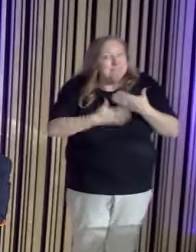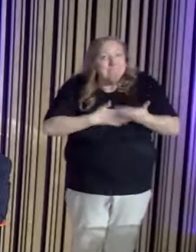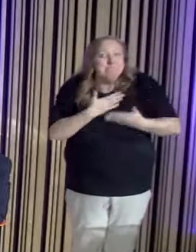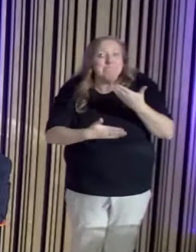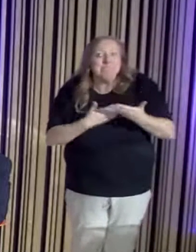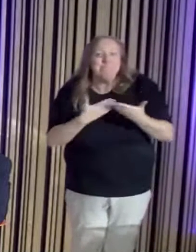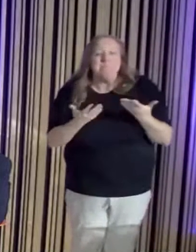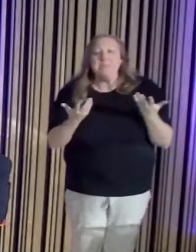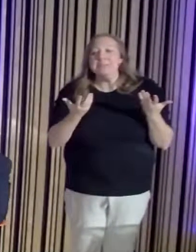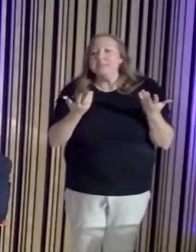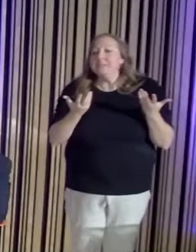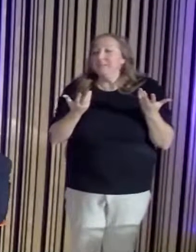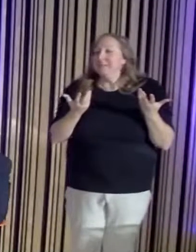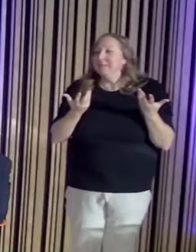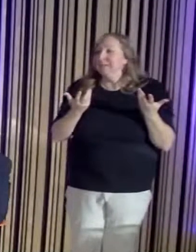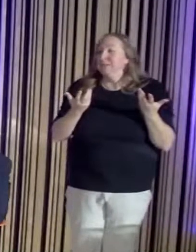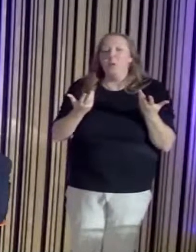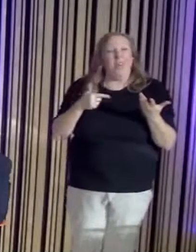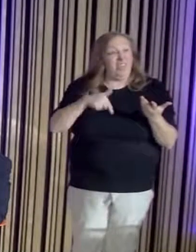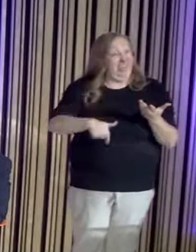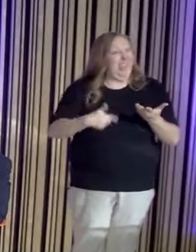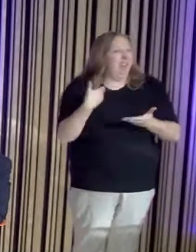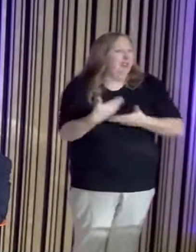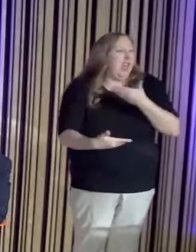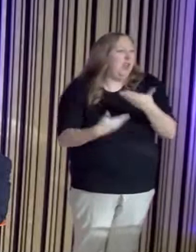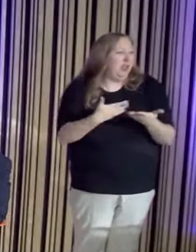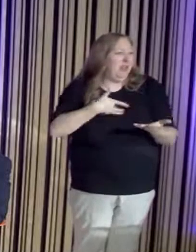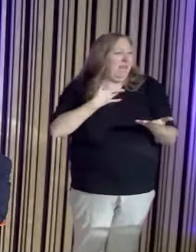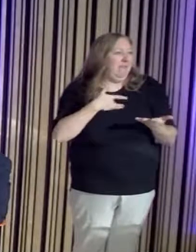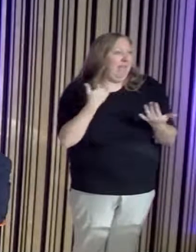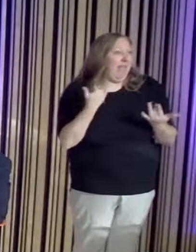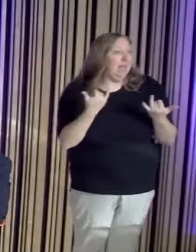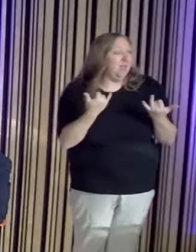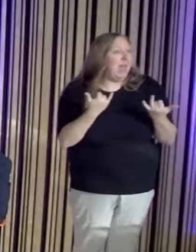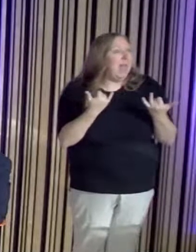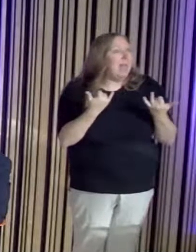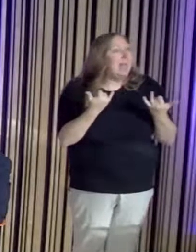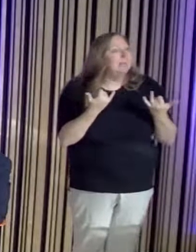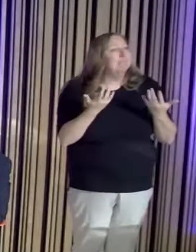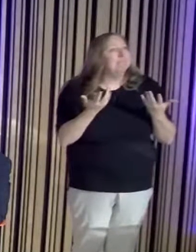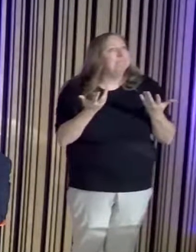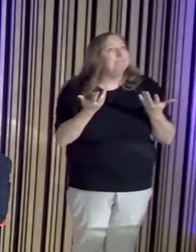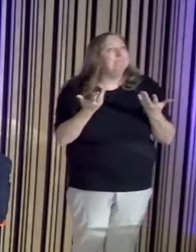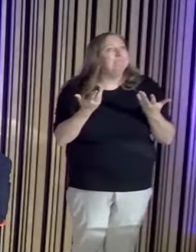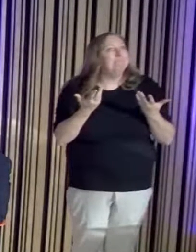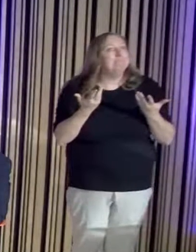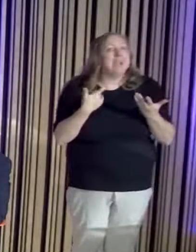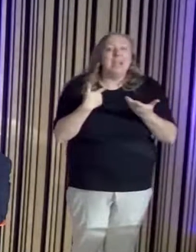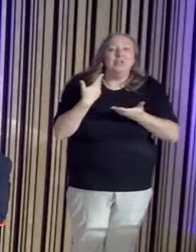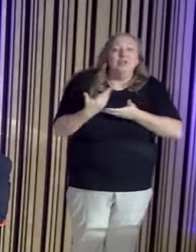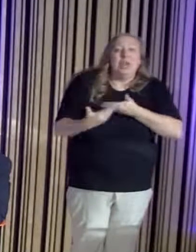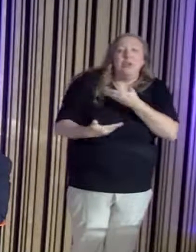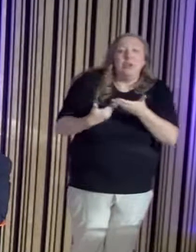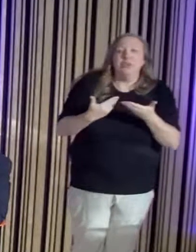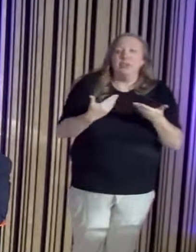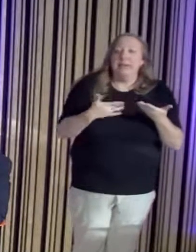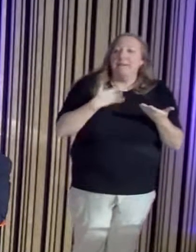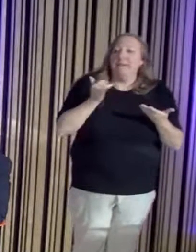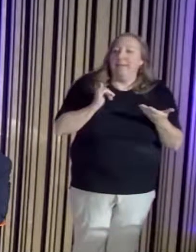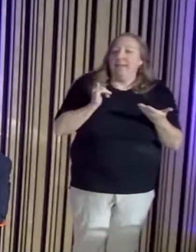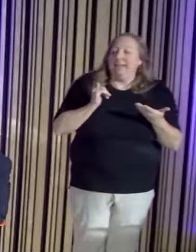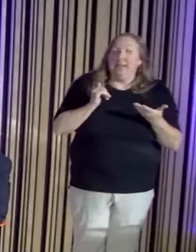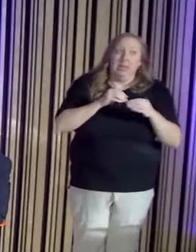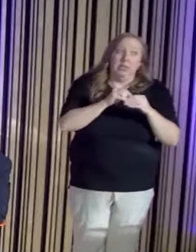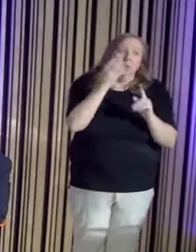it. And this generation today is very afraid sometimes, especially in